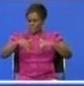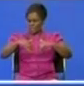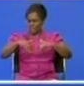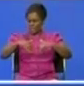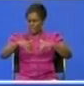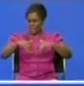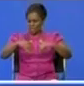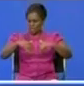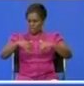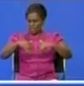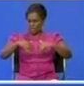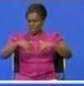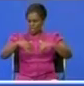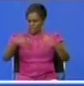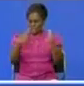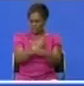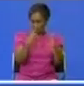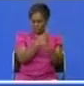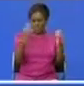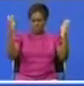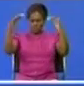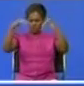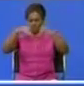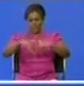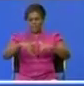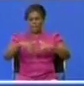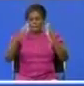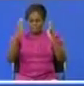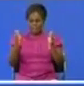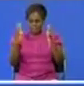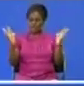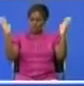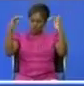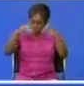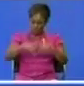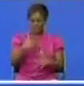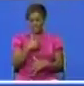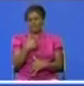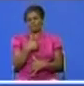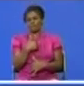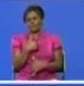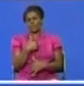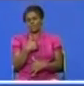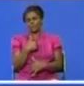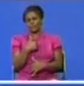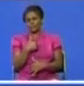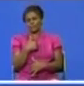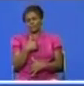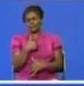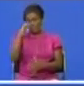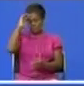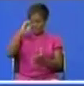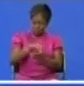and TICAD and the other major conferences, not necessarily government but private sector, we